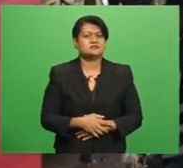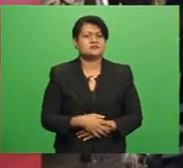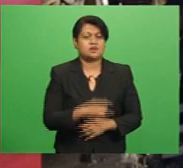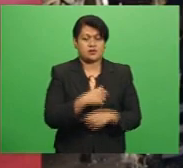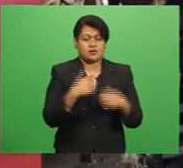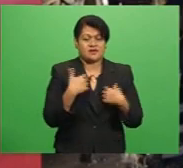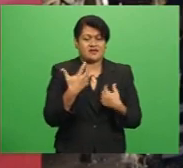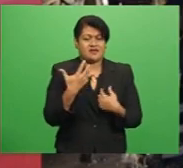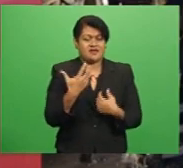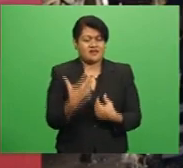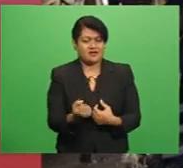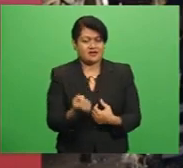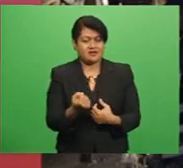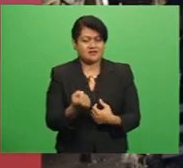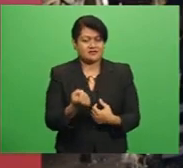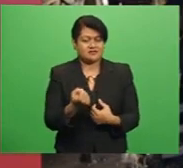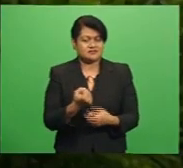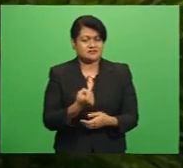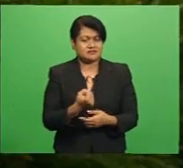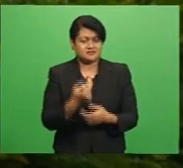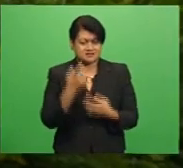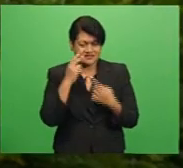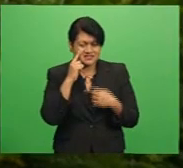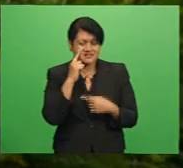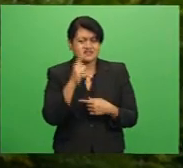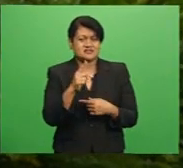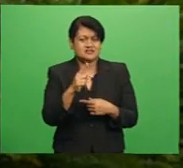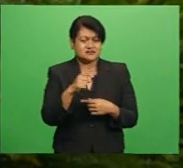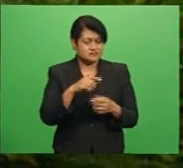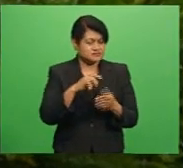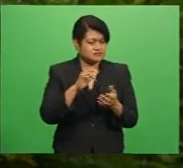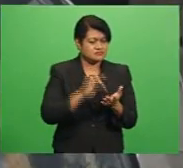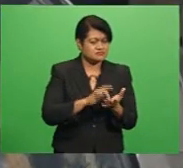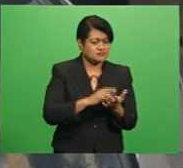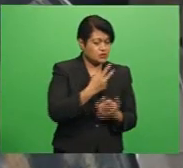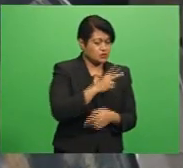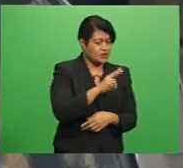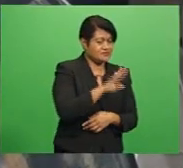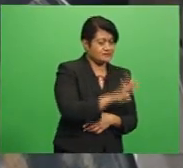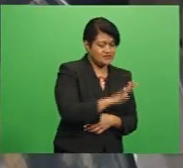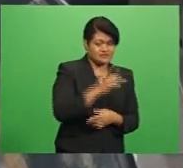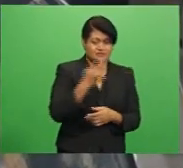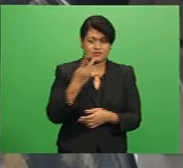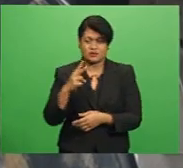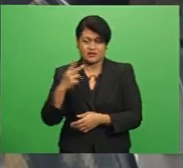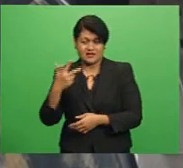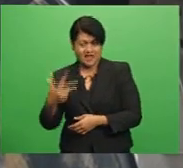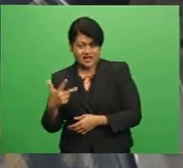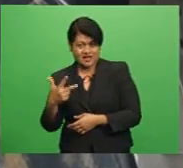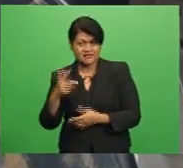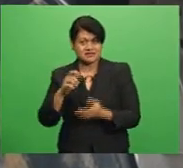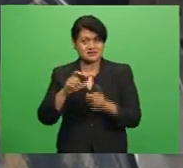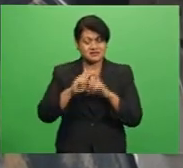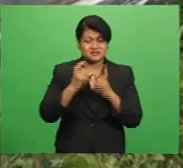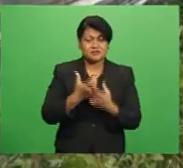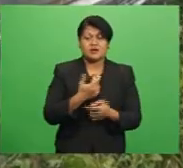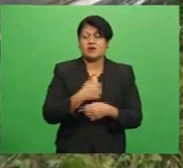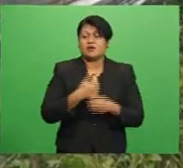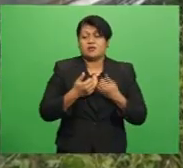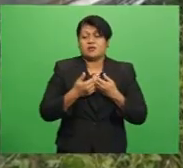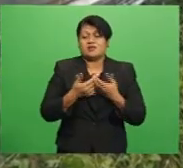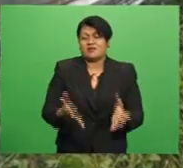4 serious motor vehicle accidents. And between the 25th and 28th of December, we've actually lost 5